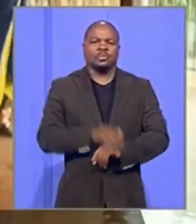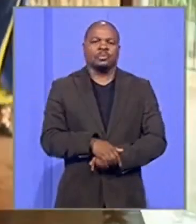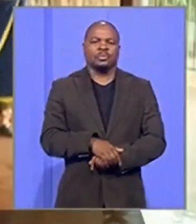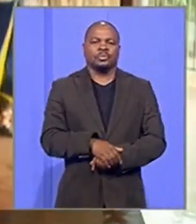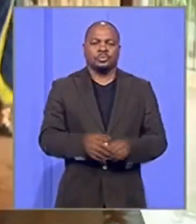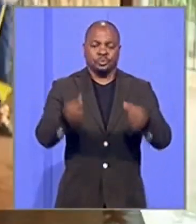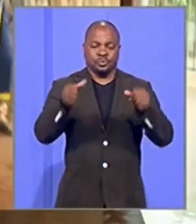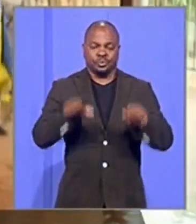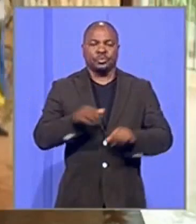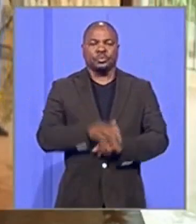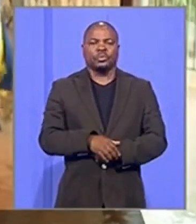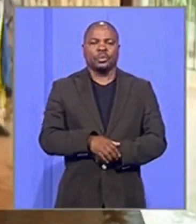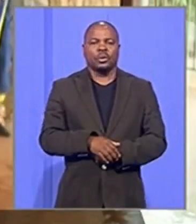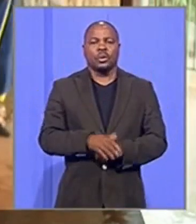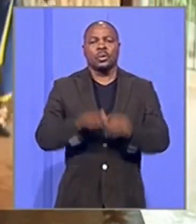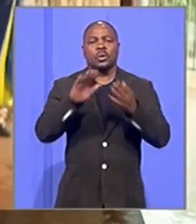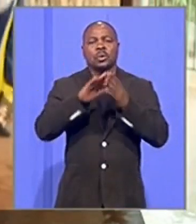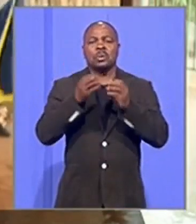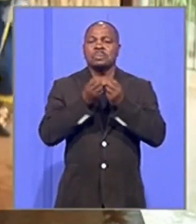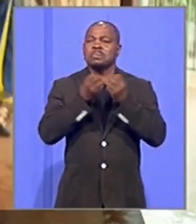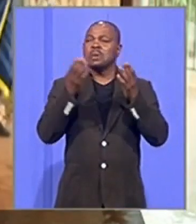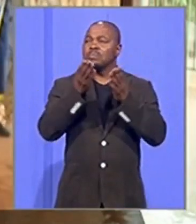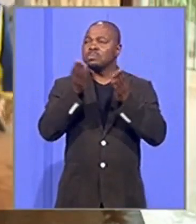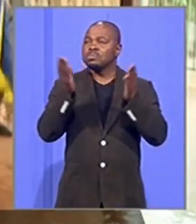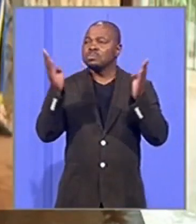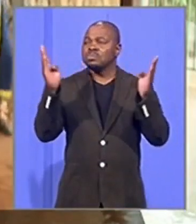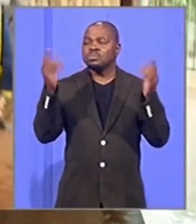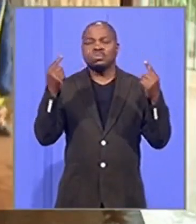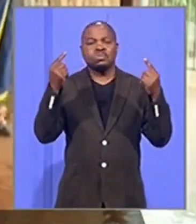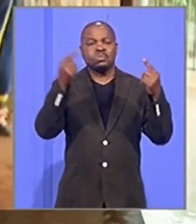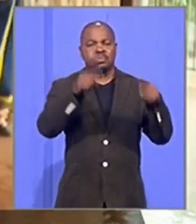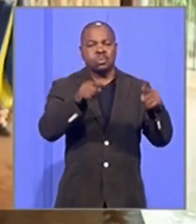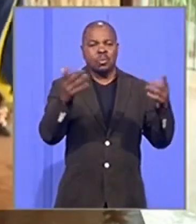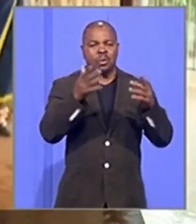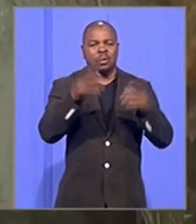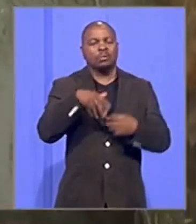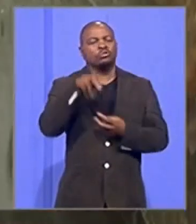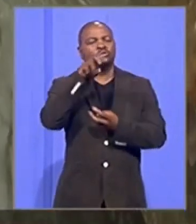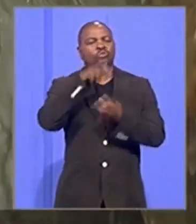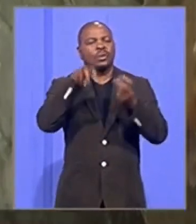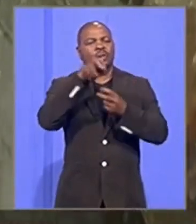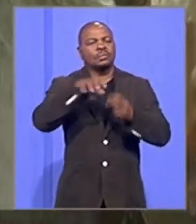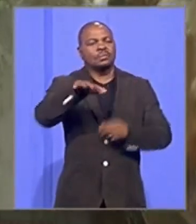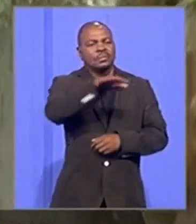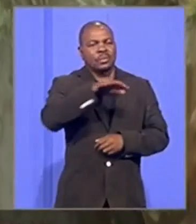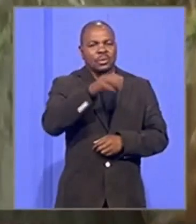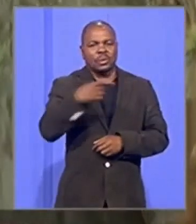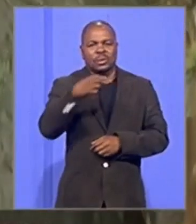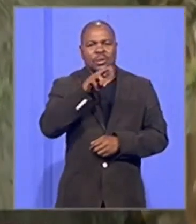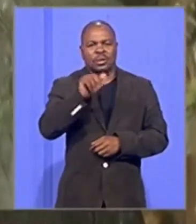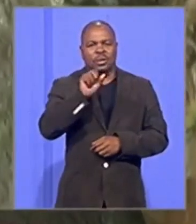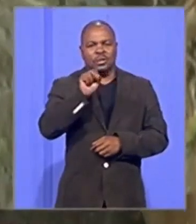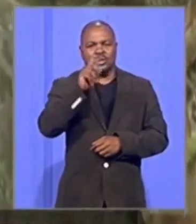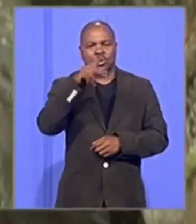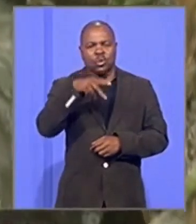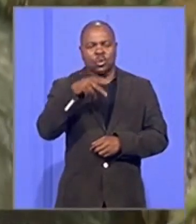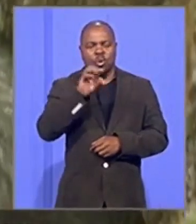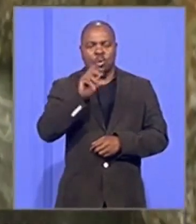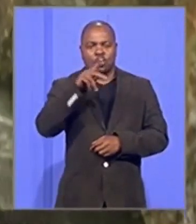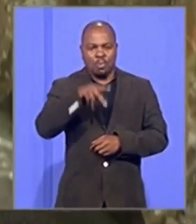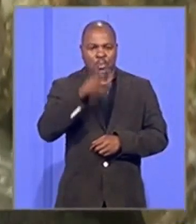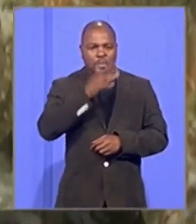le leng baahi ba bangata ba ile ba etela sebaka sa kgohedi ya bohahlaudi Graskop province ya Mpumalanga morerong